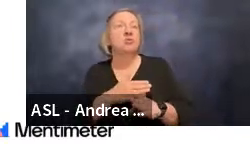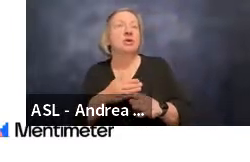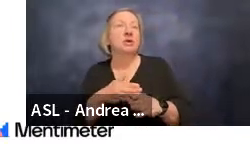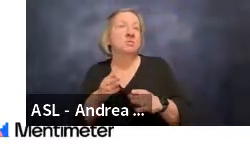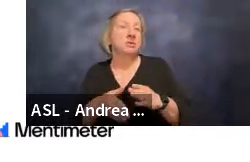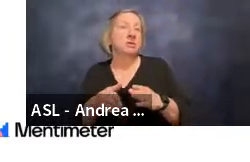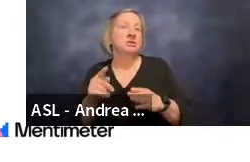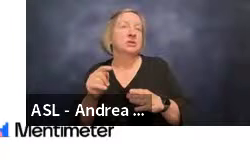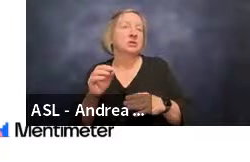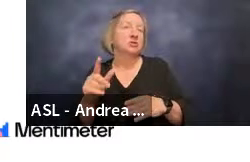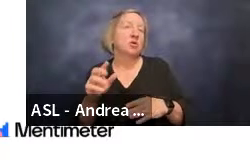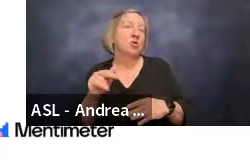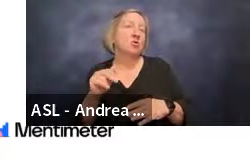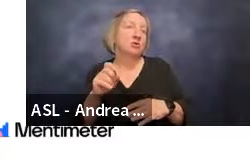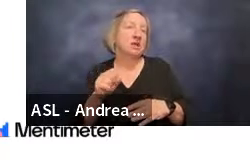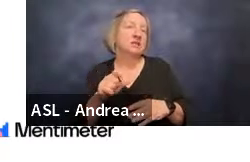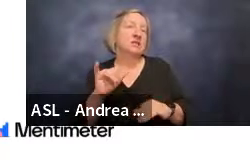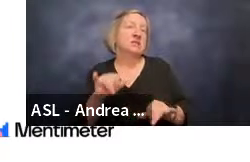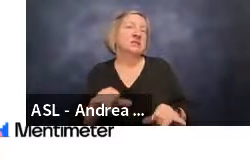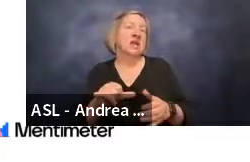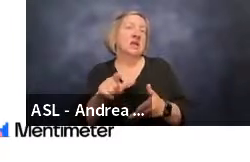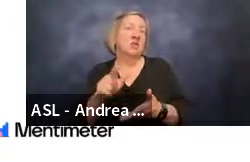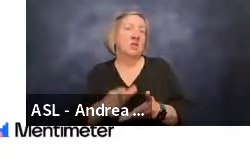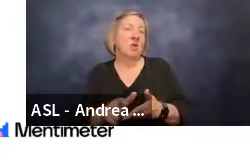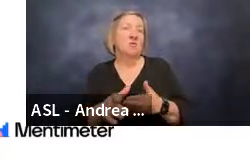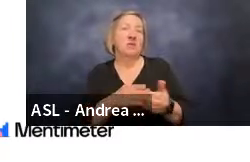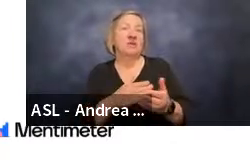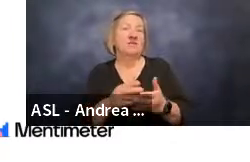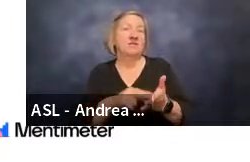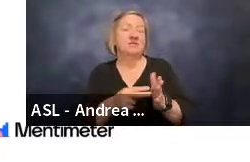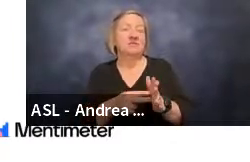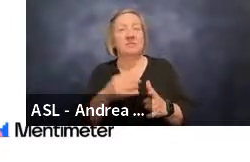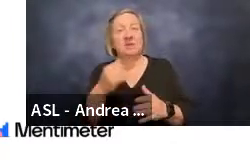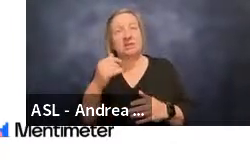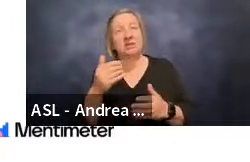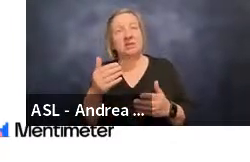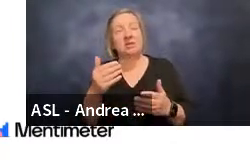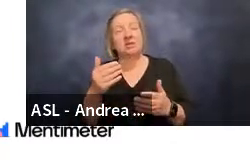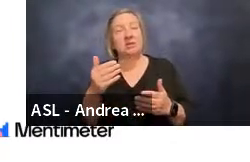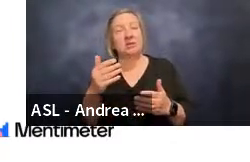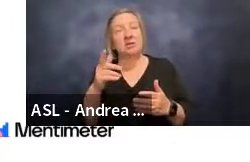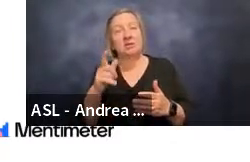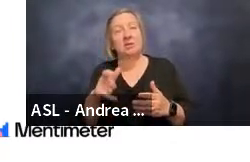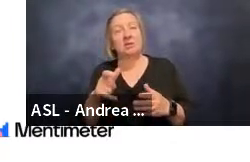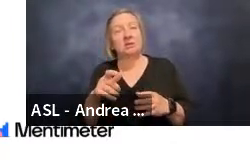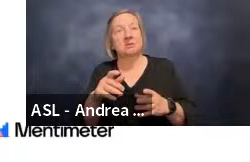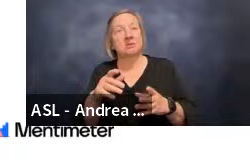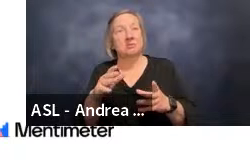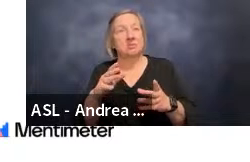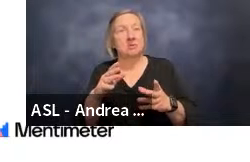kept low, even if that means higher toll rates would be needed when the new bridge is opened.